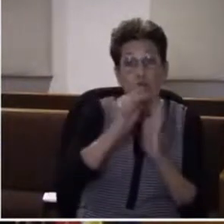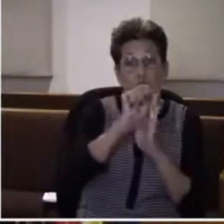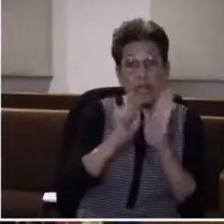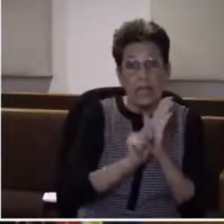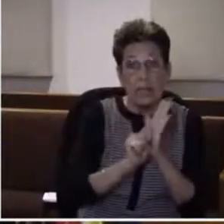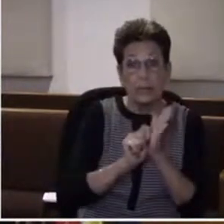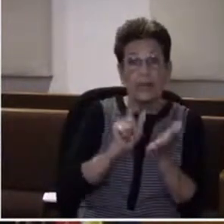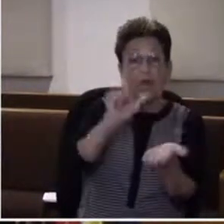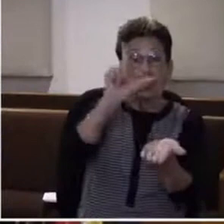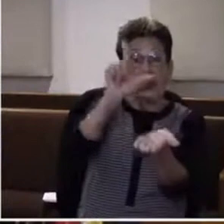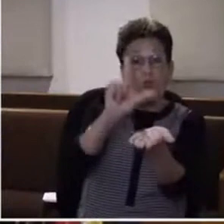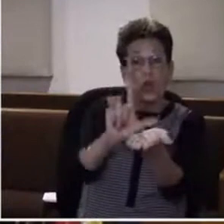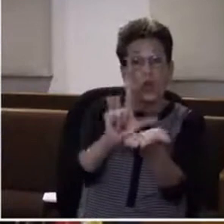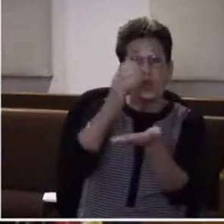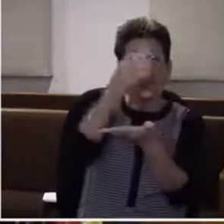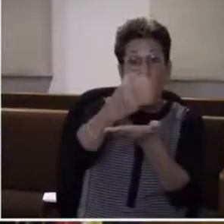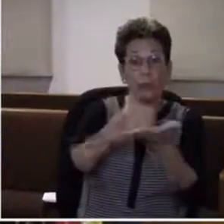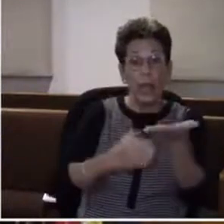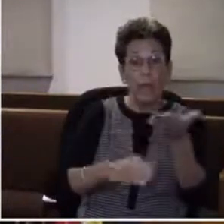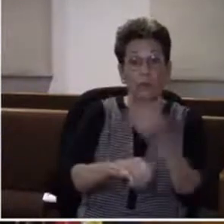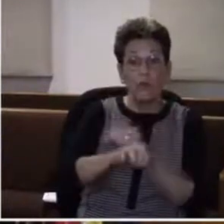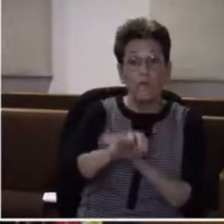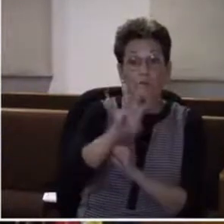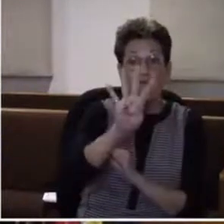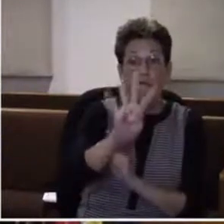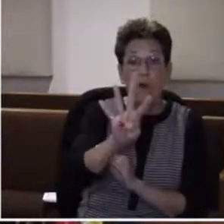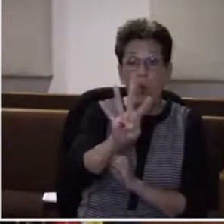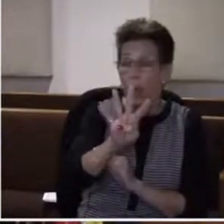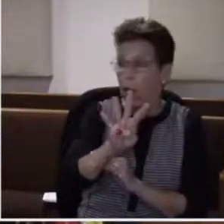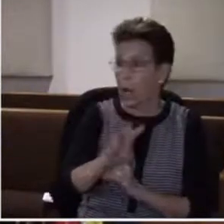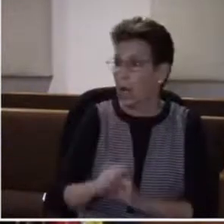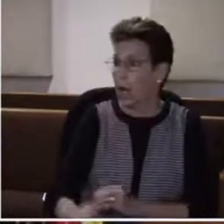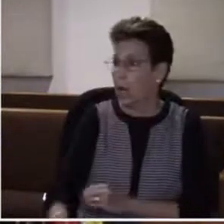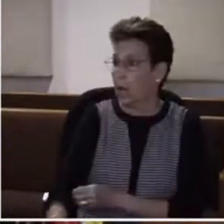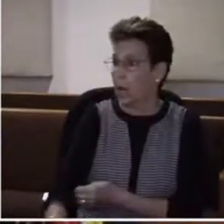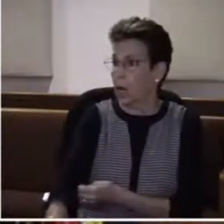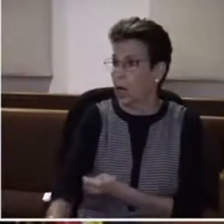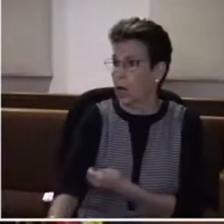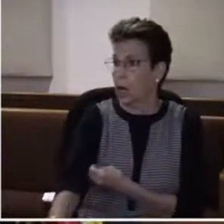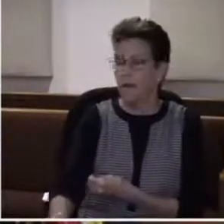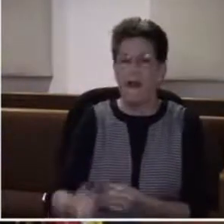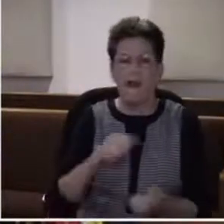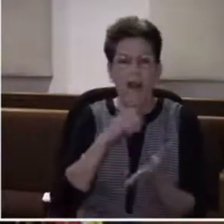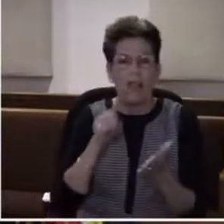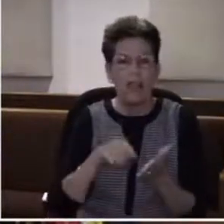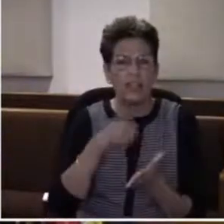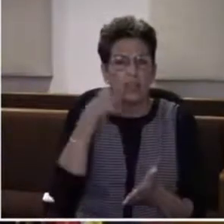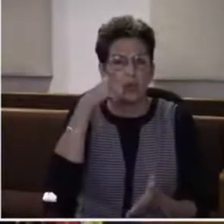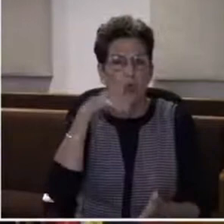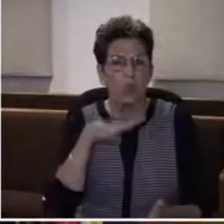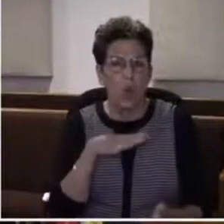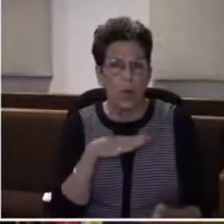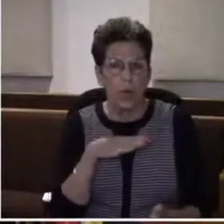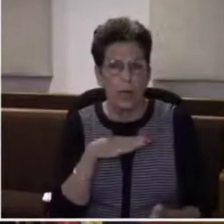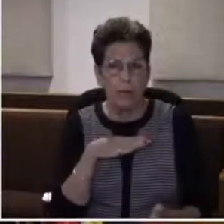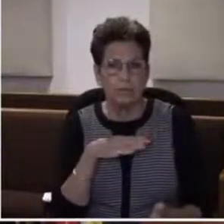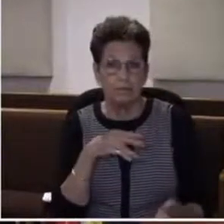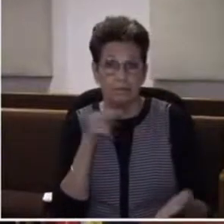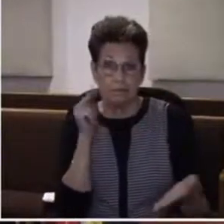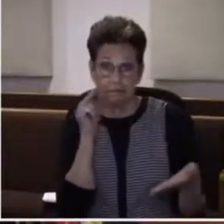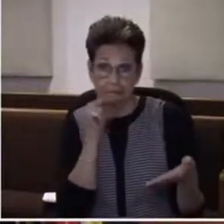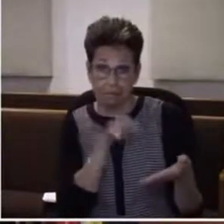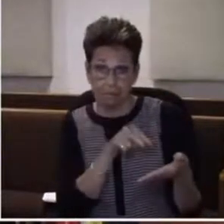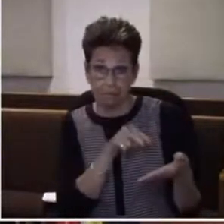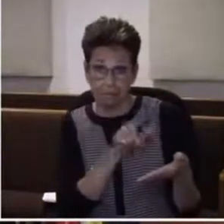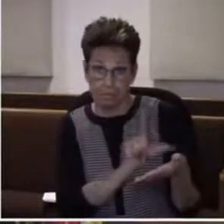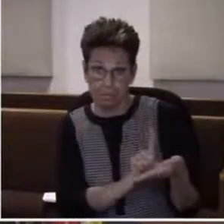chapter 4 is where you have a marker. Let's go there first, because she's one of the few that is mentioned by the Lord